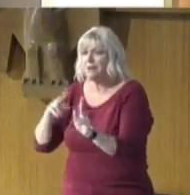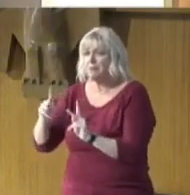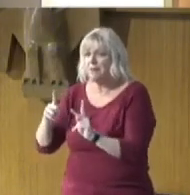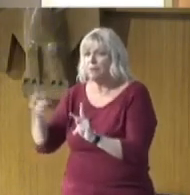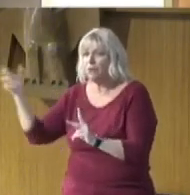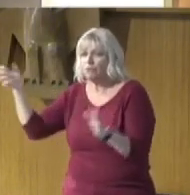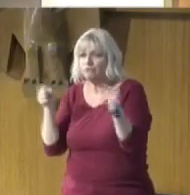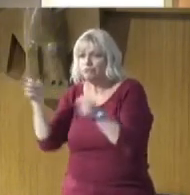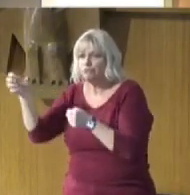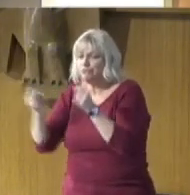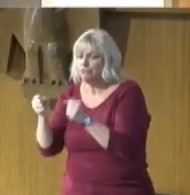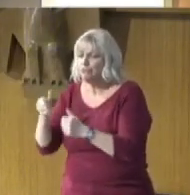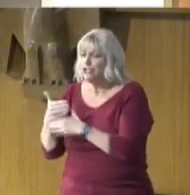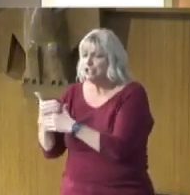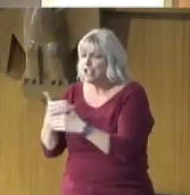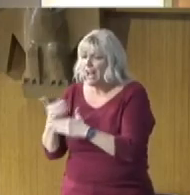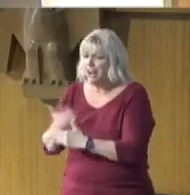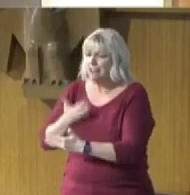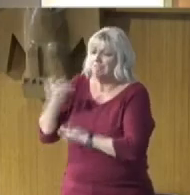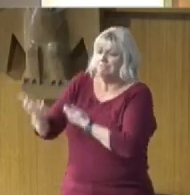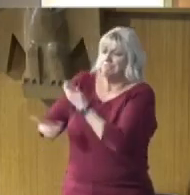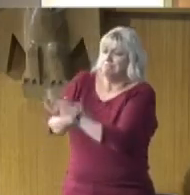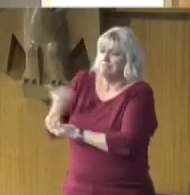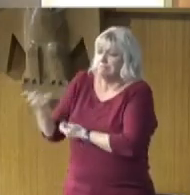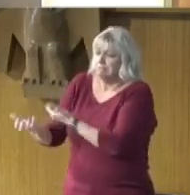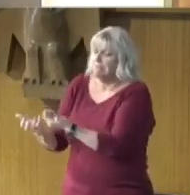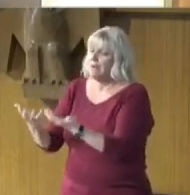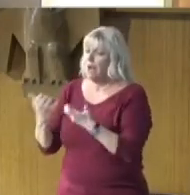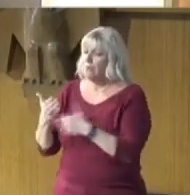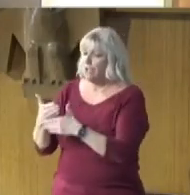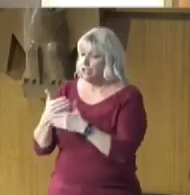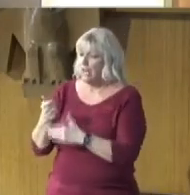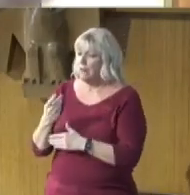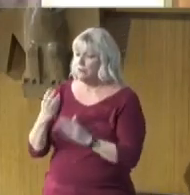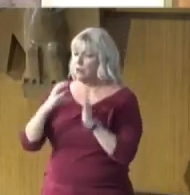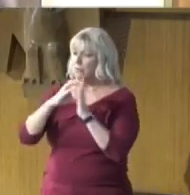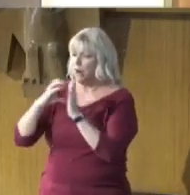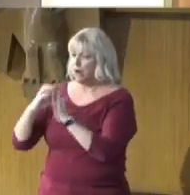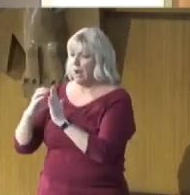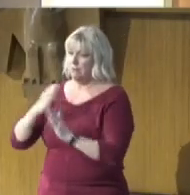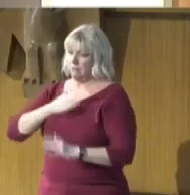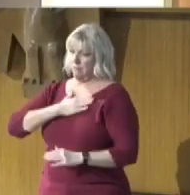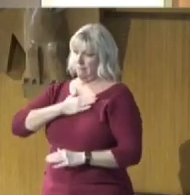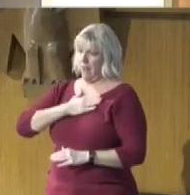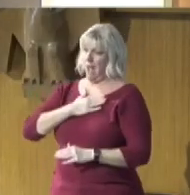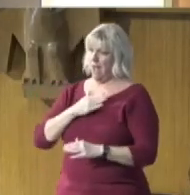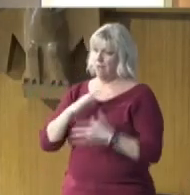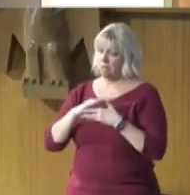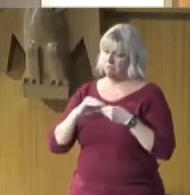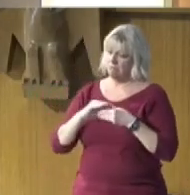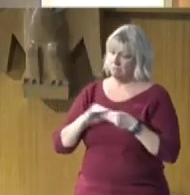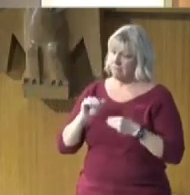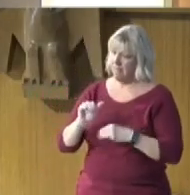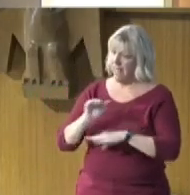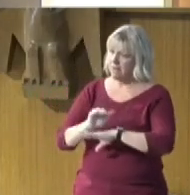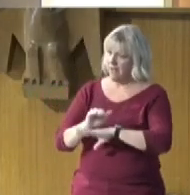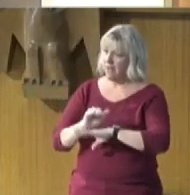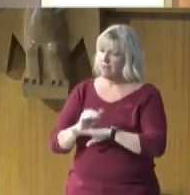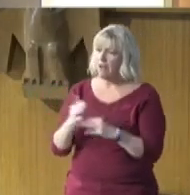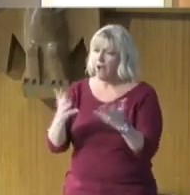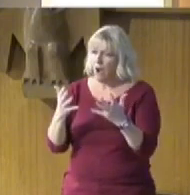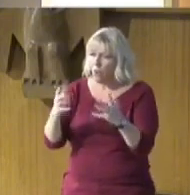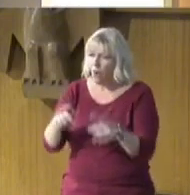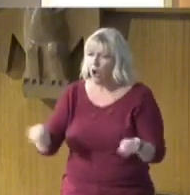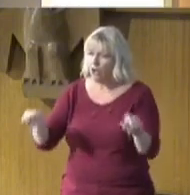lament. And I'm going to share with you a few paragraphs from my lament that I shared that night, because I need you to hear